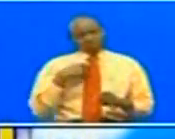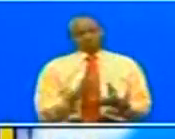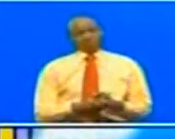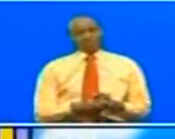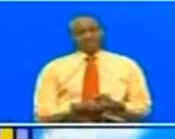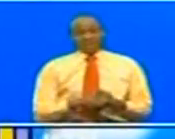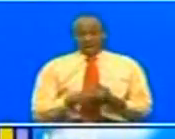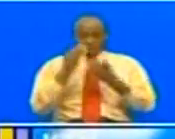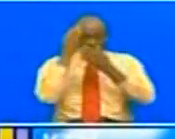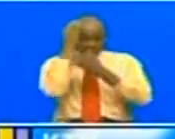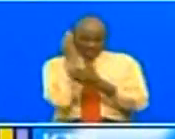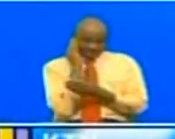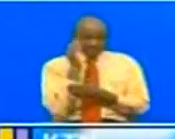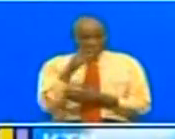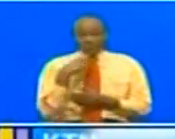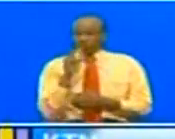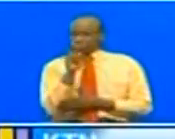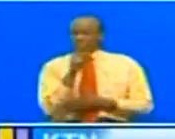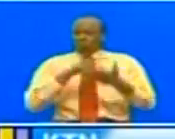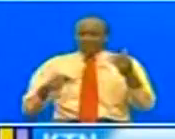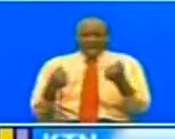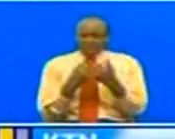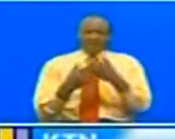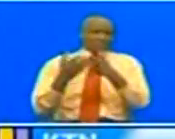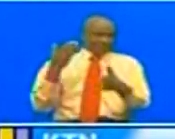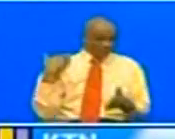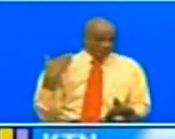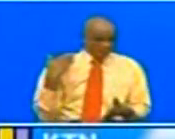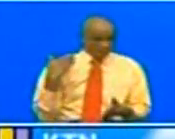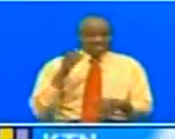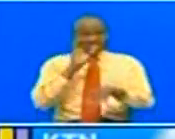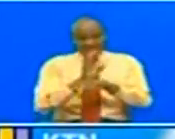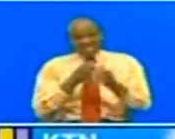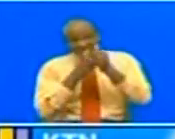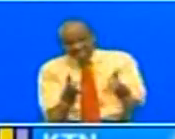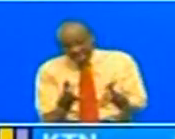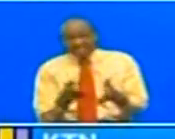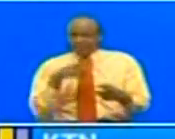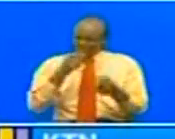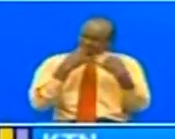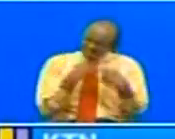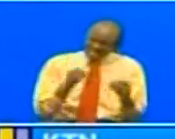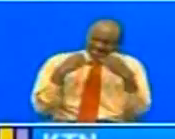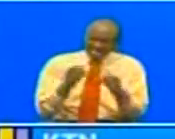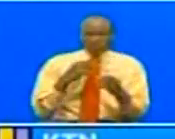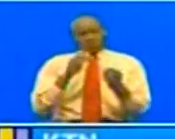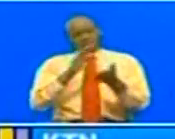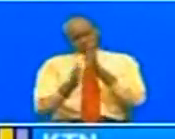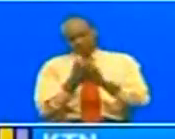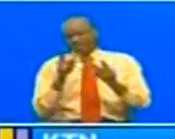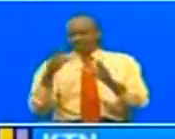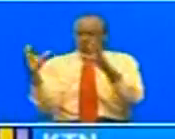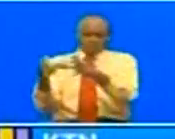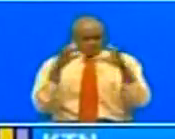solutions. Betty Kialo now takes a look at what has been happening on the ground, where church leaders are struggling to bring the warring